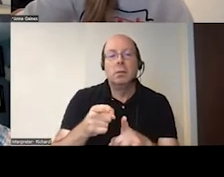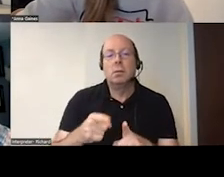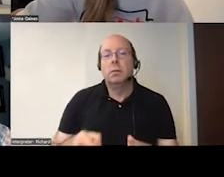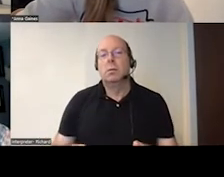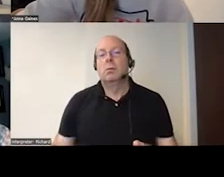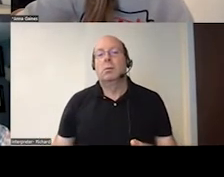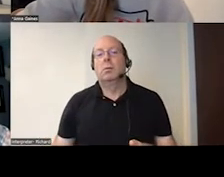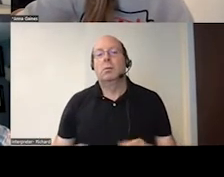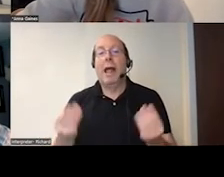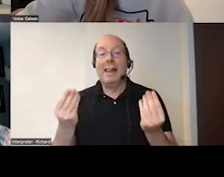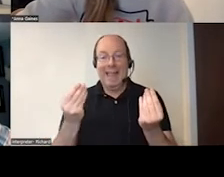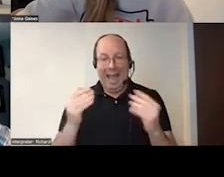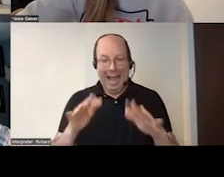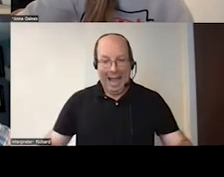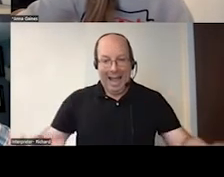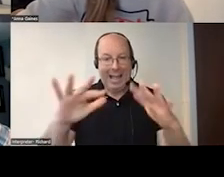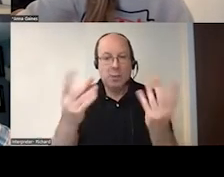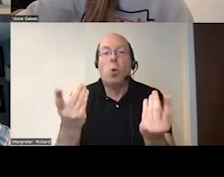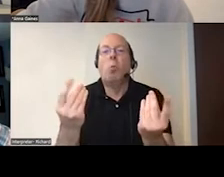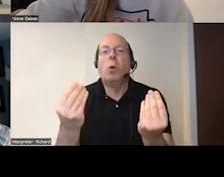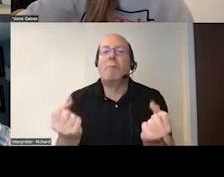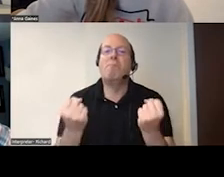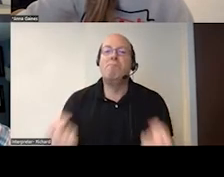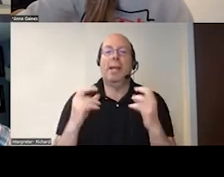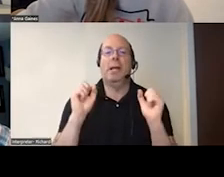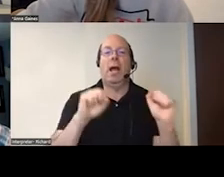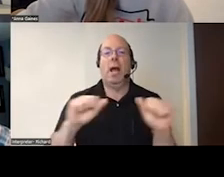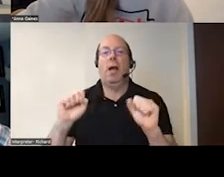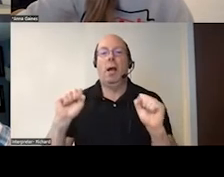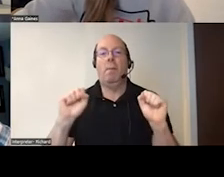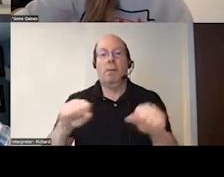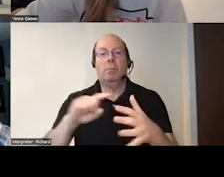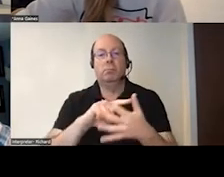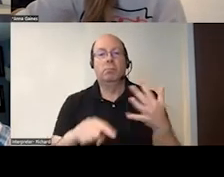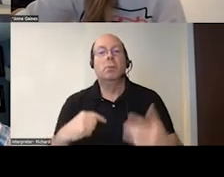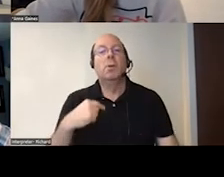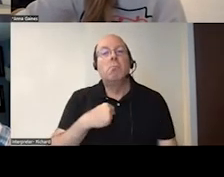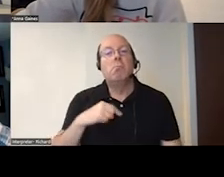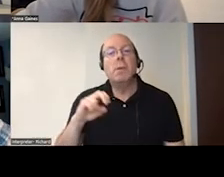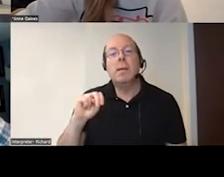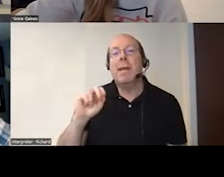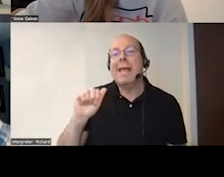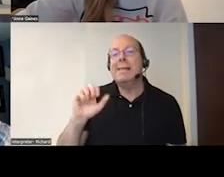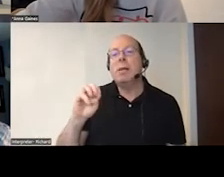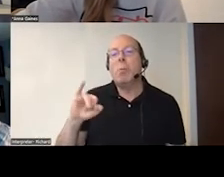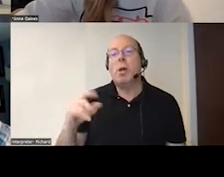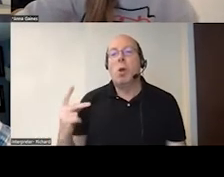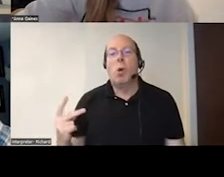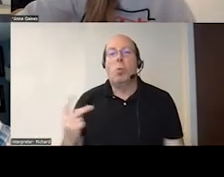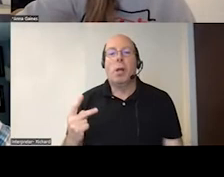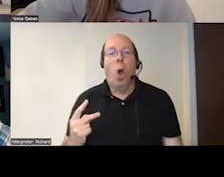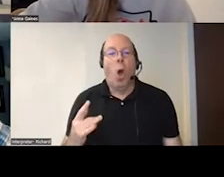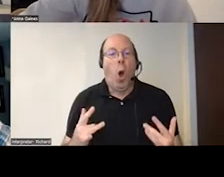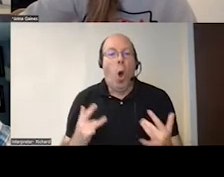with a piece of land. And I think that Naomi and I both struggle with getting too excited about the idea